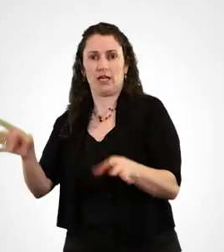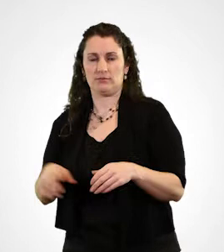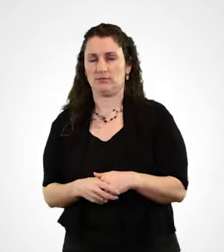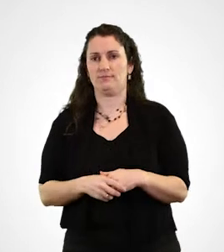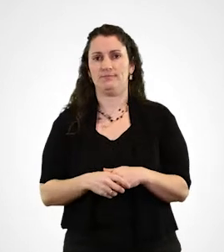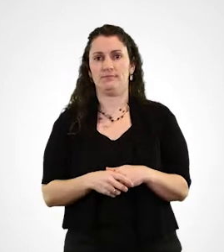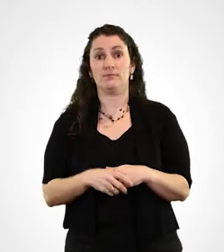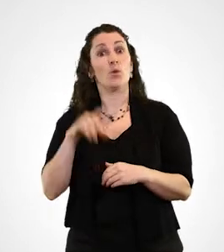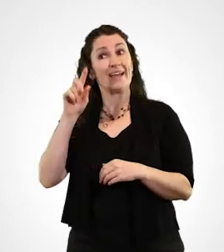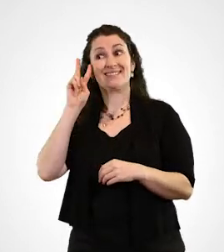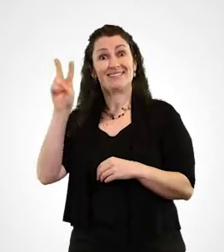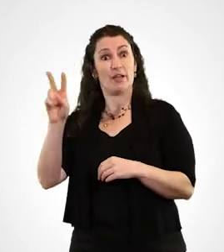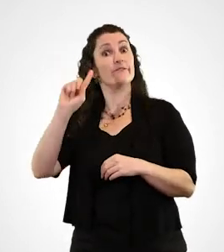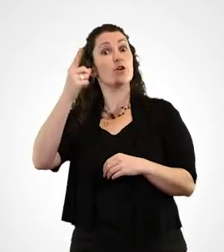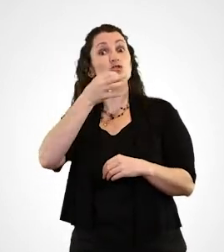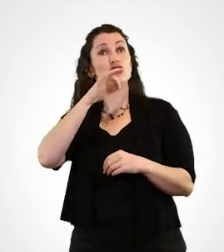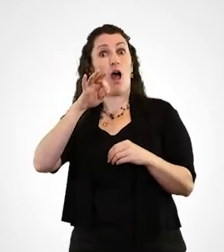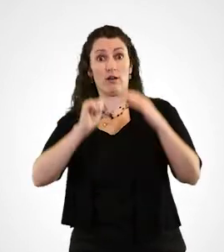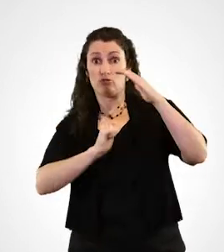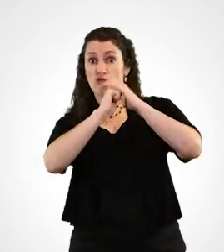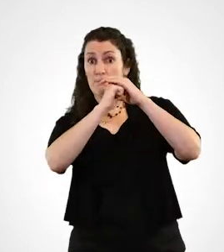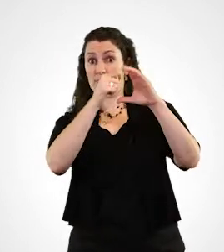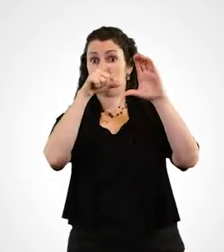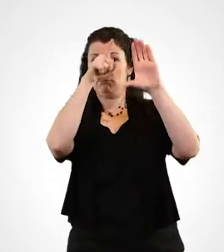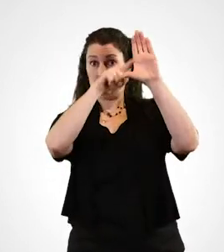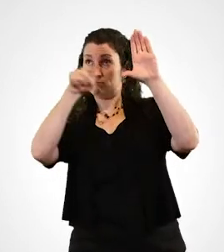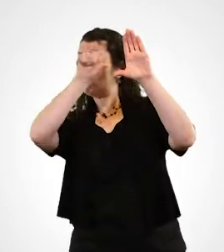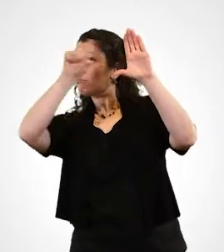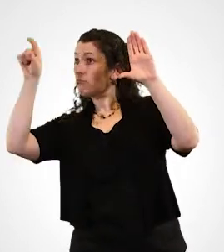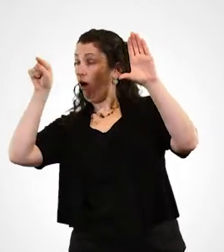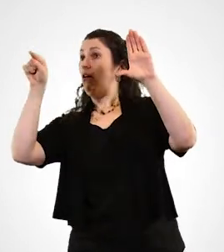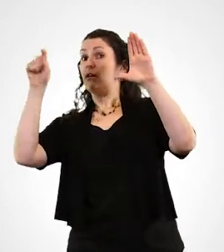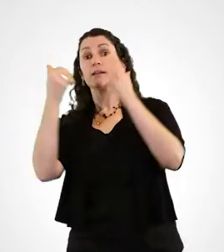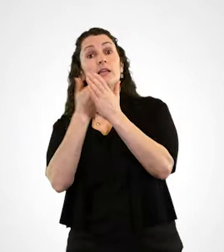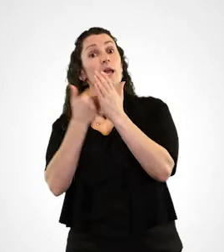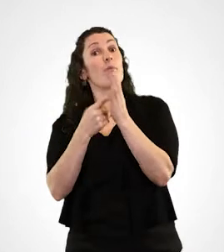graph, maintained all 8 words that she had learned.